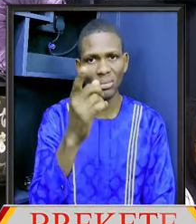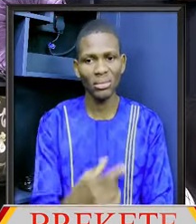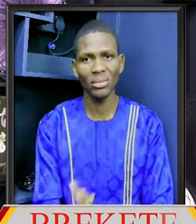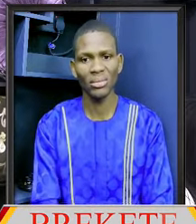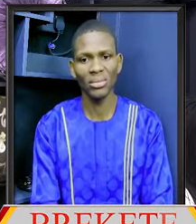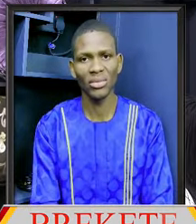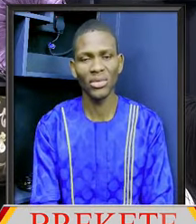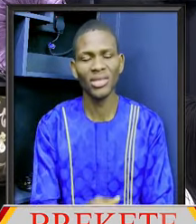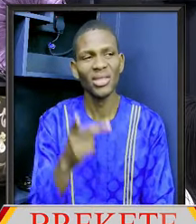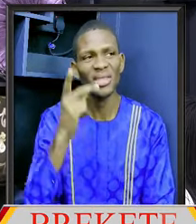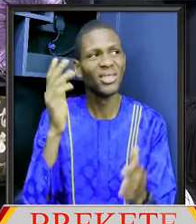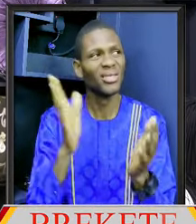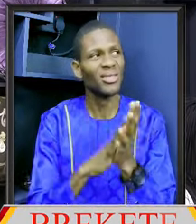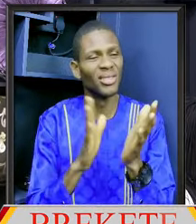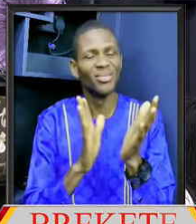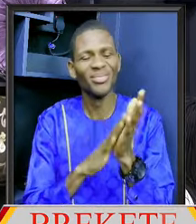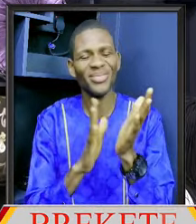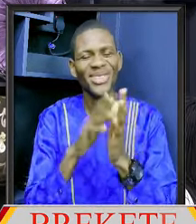Oh, he praise you.